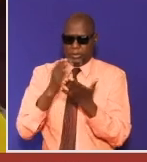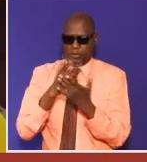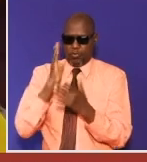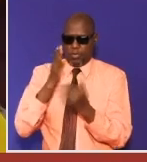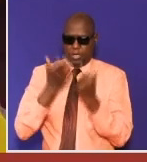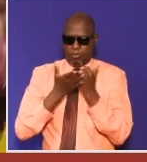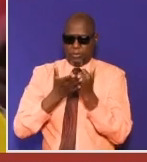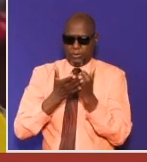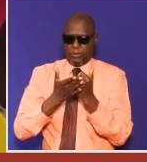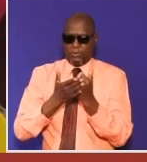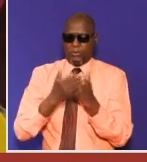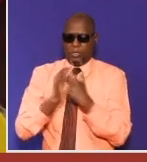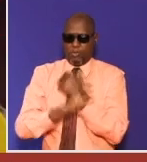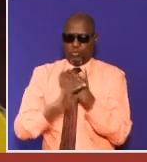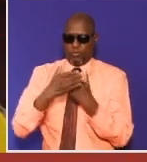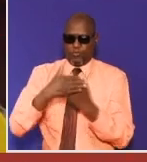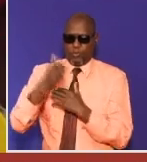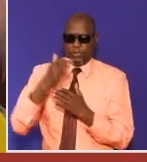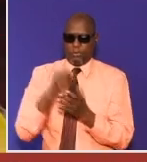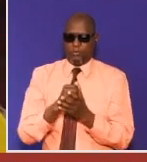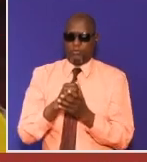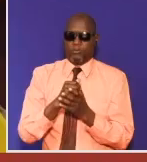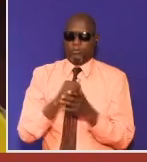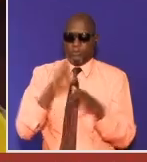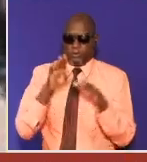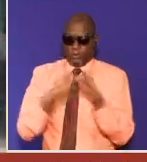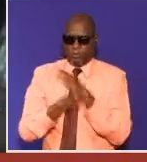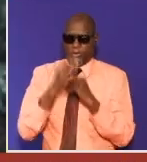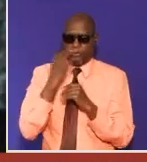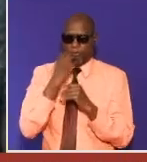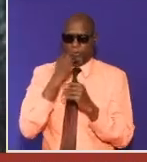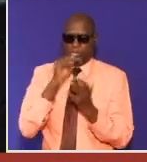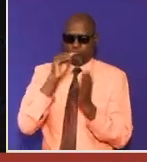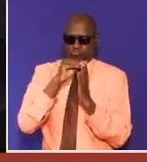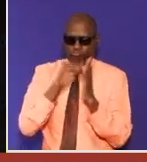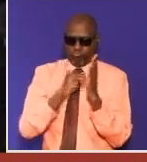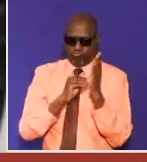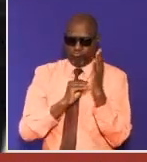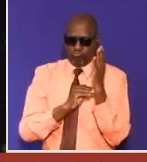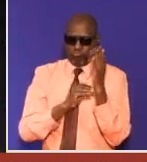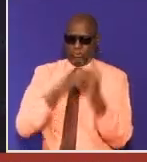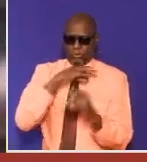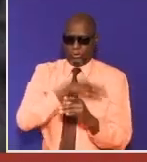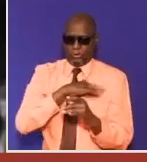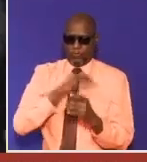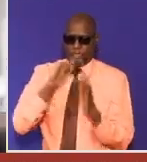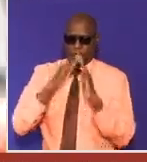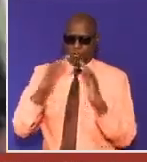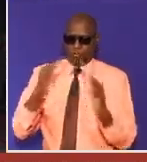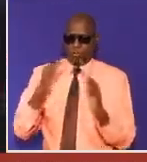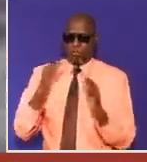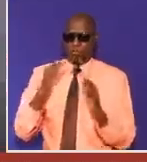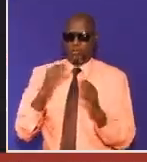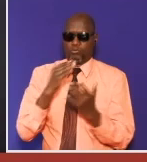country forward. On his part, Deputy President Gachagua highlighted the gains registered by the affordable housing program, with thousands of